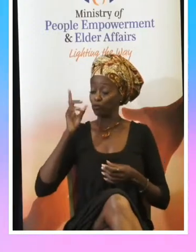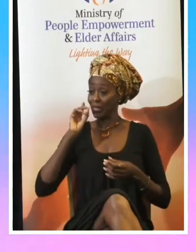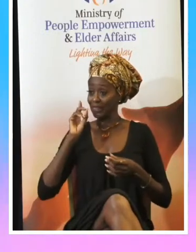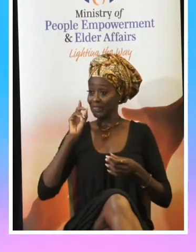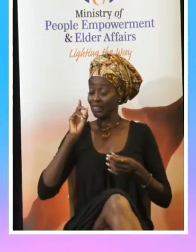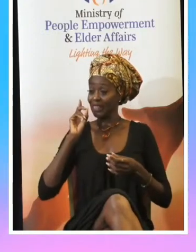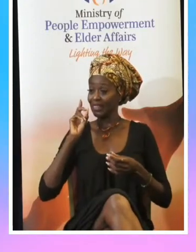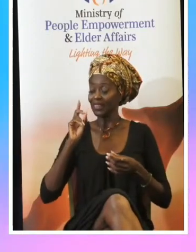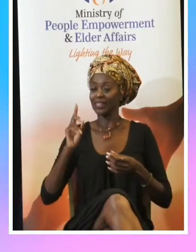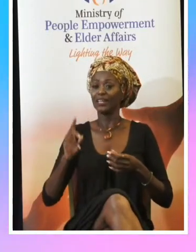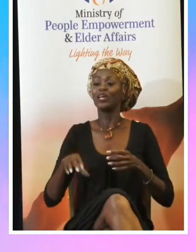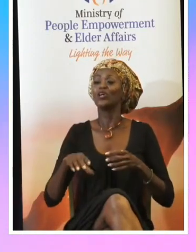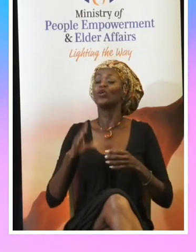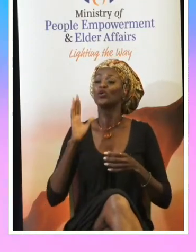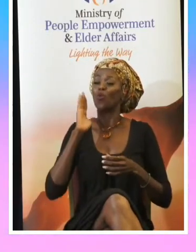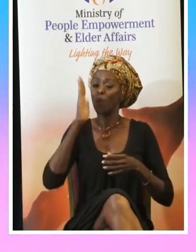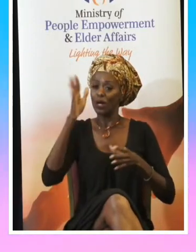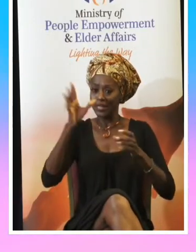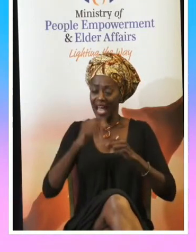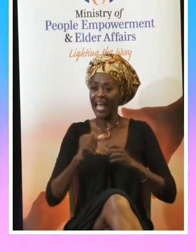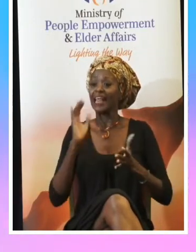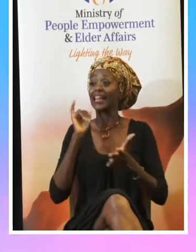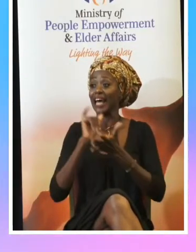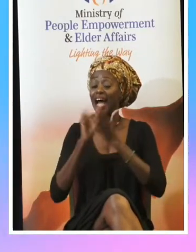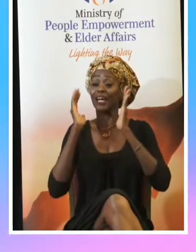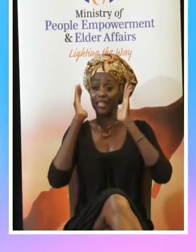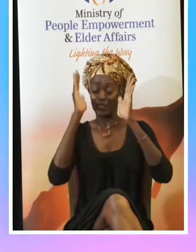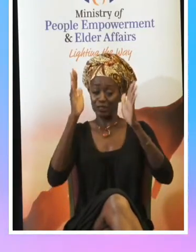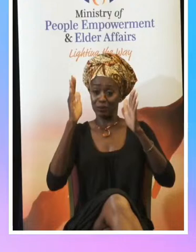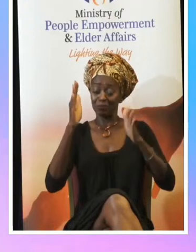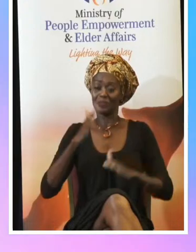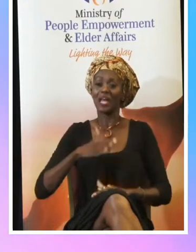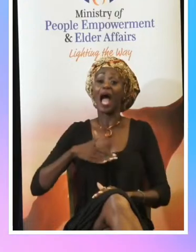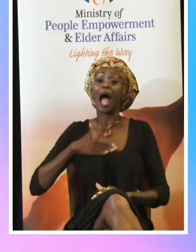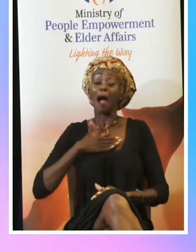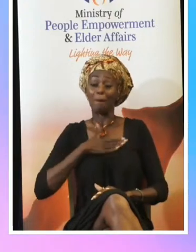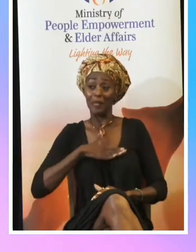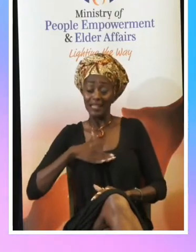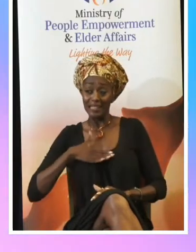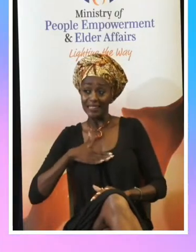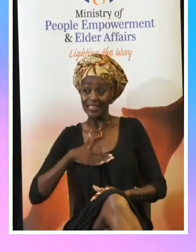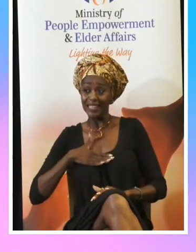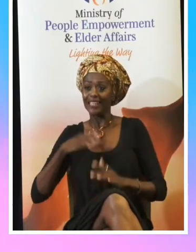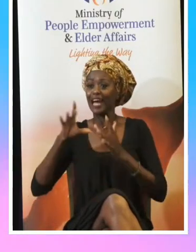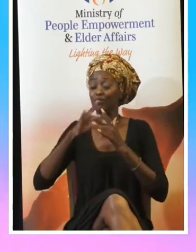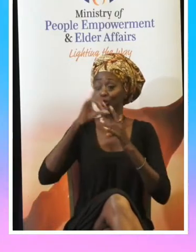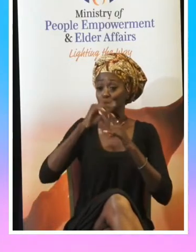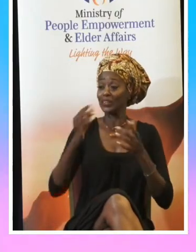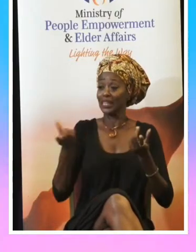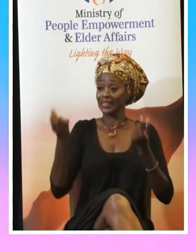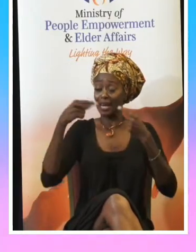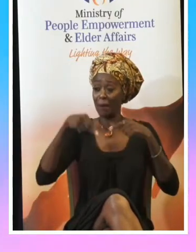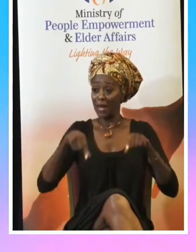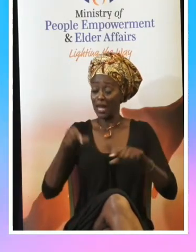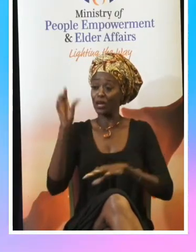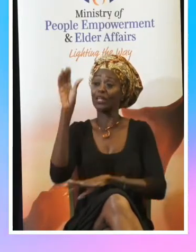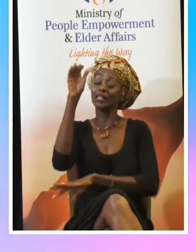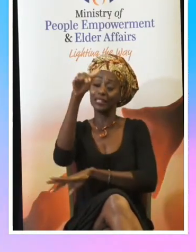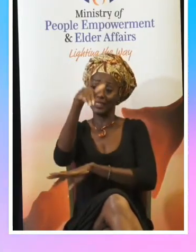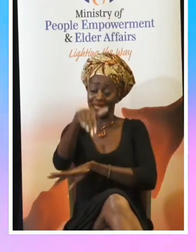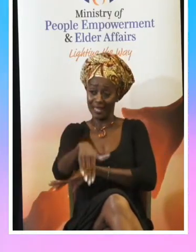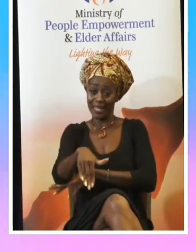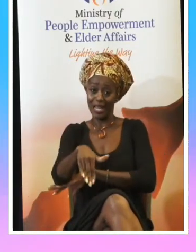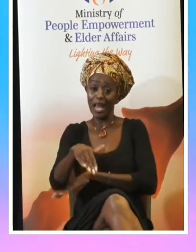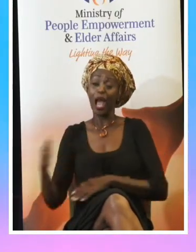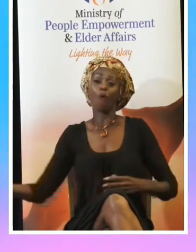get the required attention. I am pleased that you have decided to spend your valuable time at this event, and we all